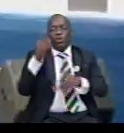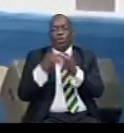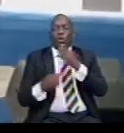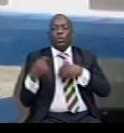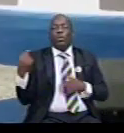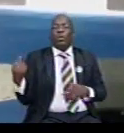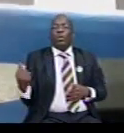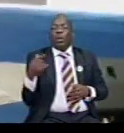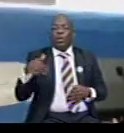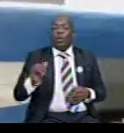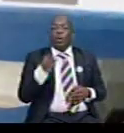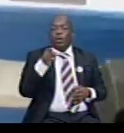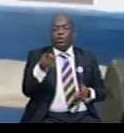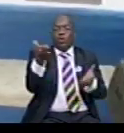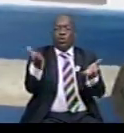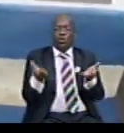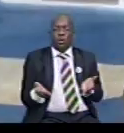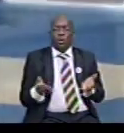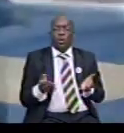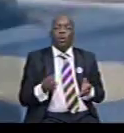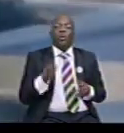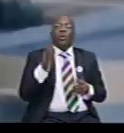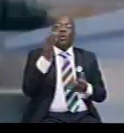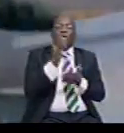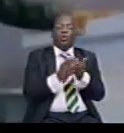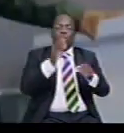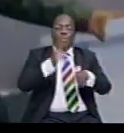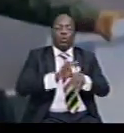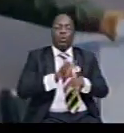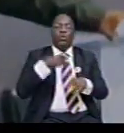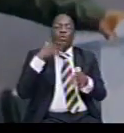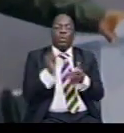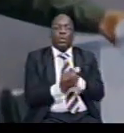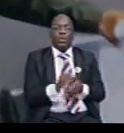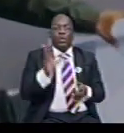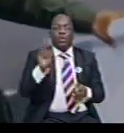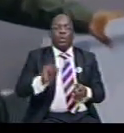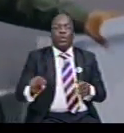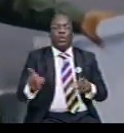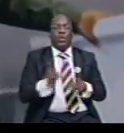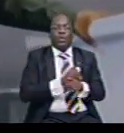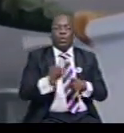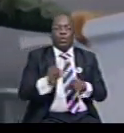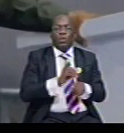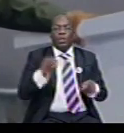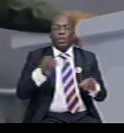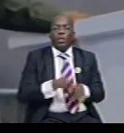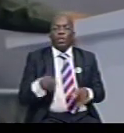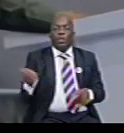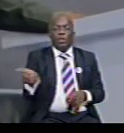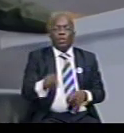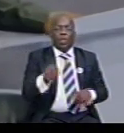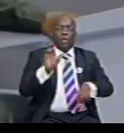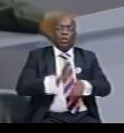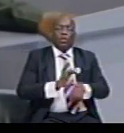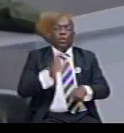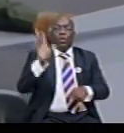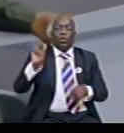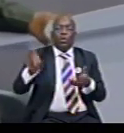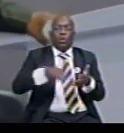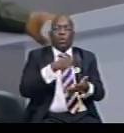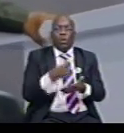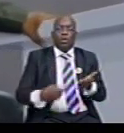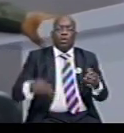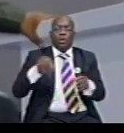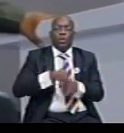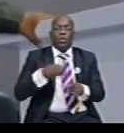me there is no discipline in their church. There's no correction in their church. Whatever